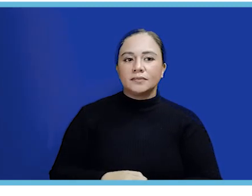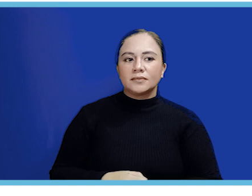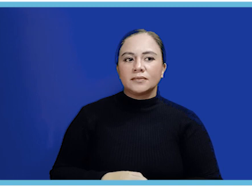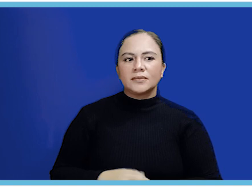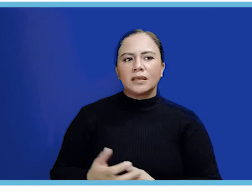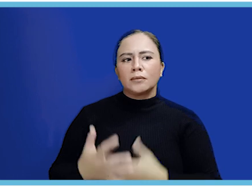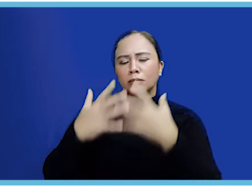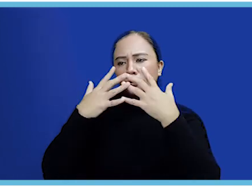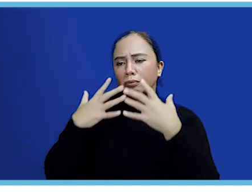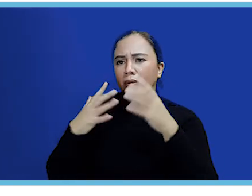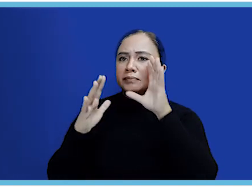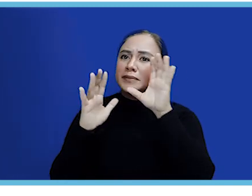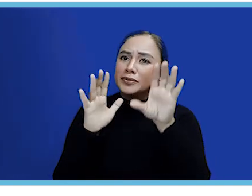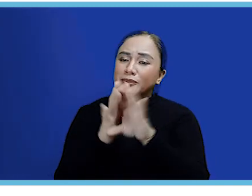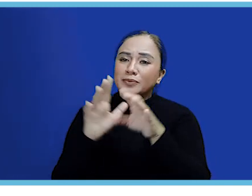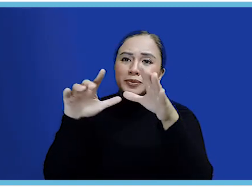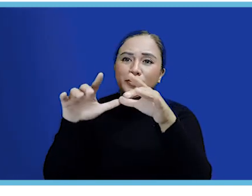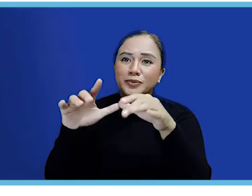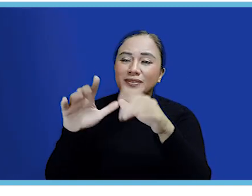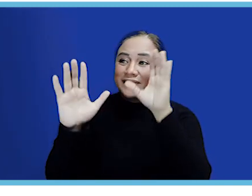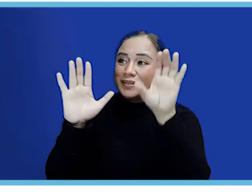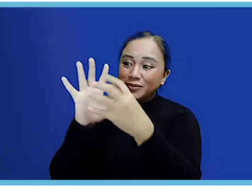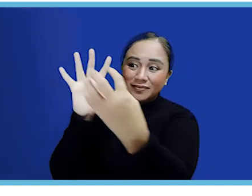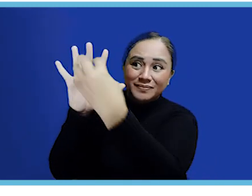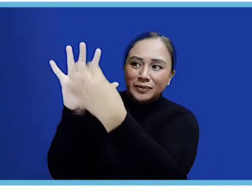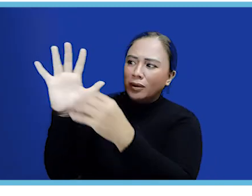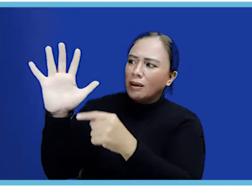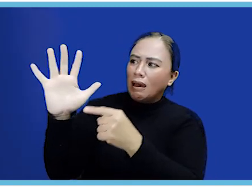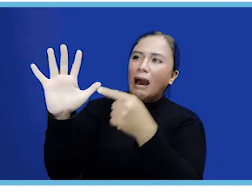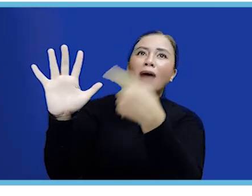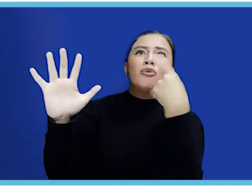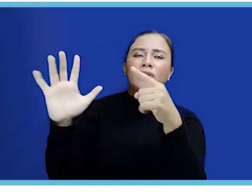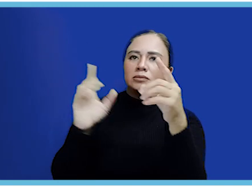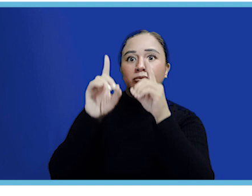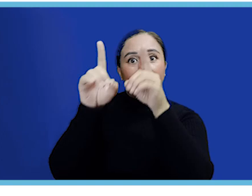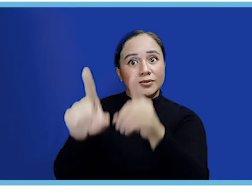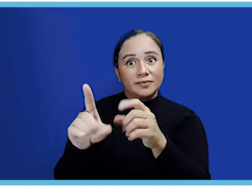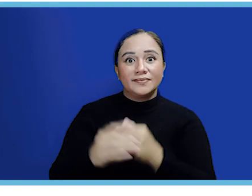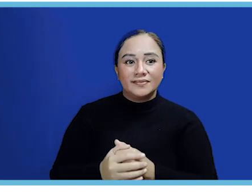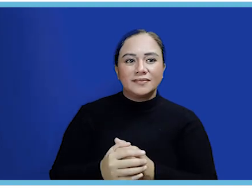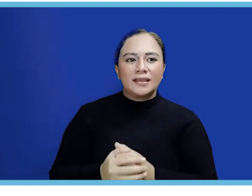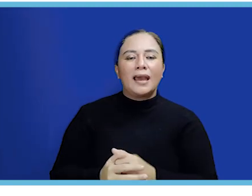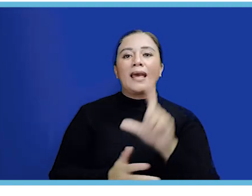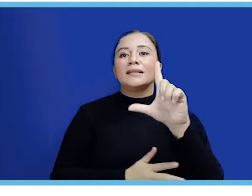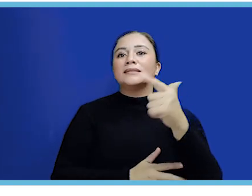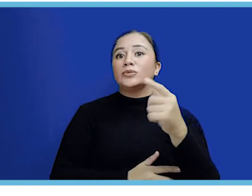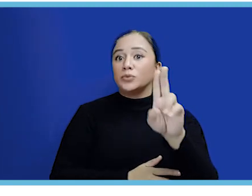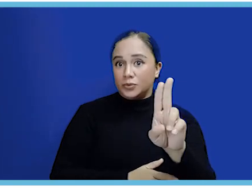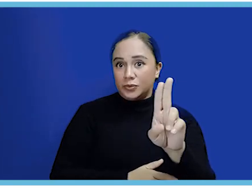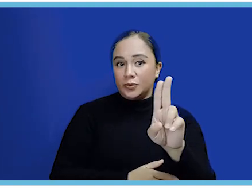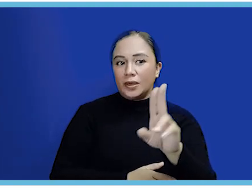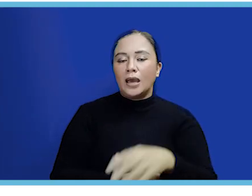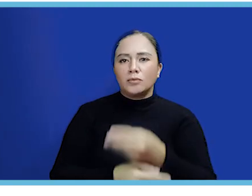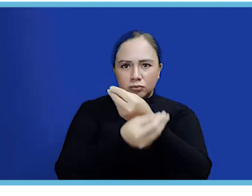1. Sad images of children with disabilities are used to get donations. 2. A local